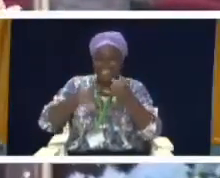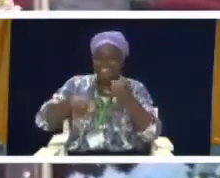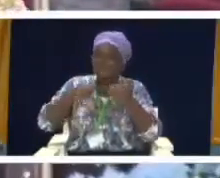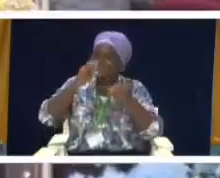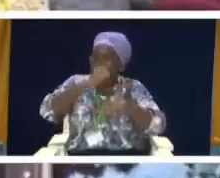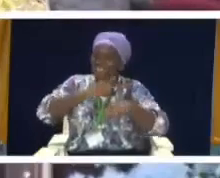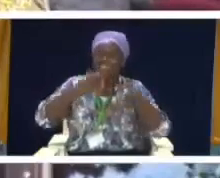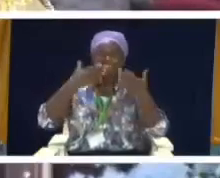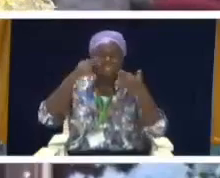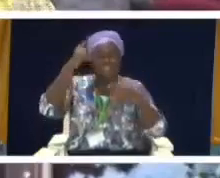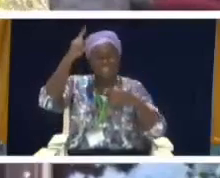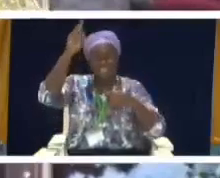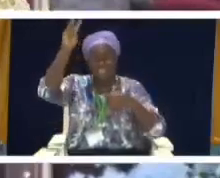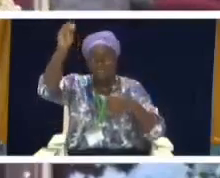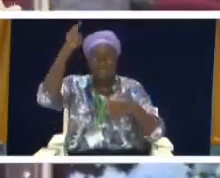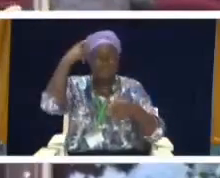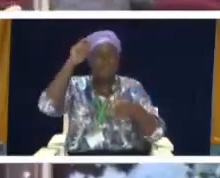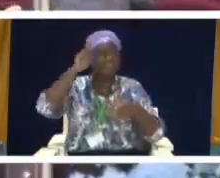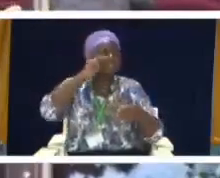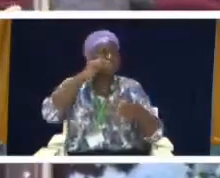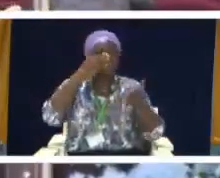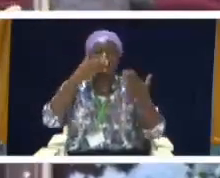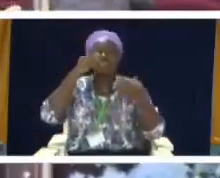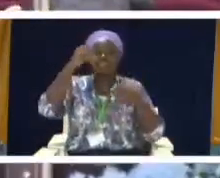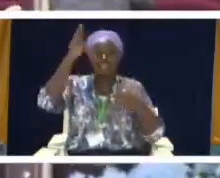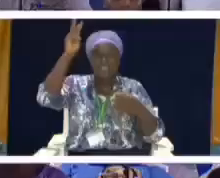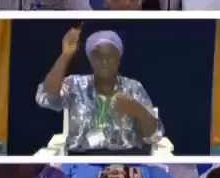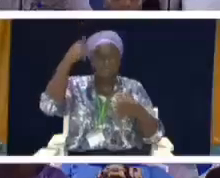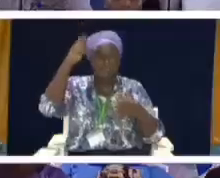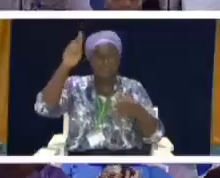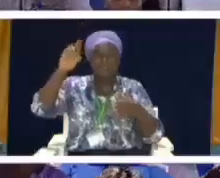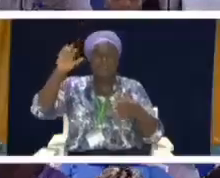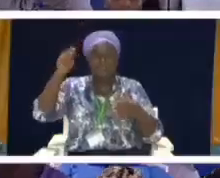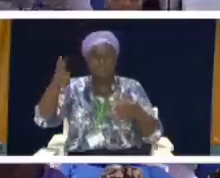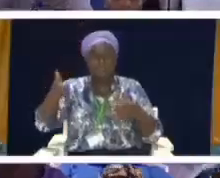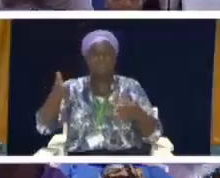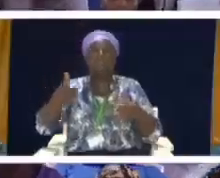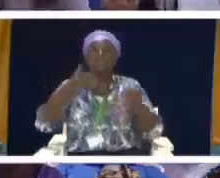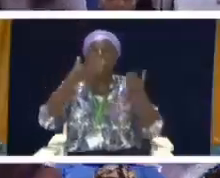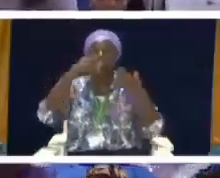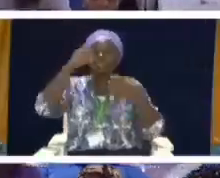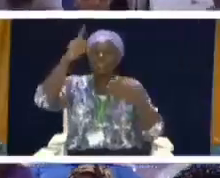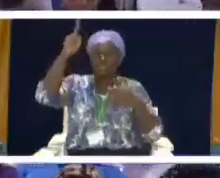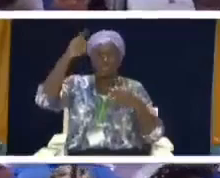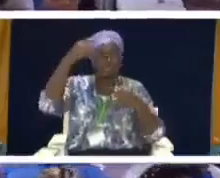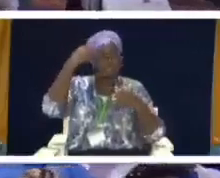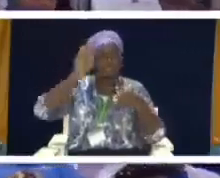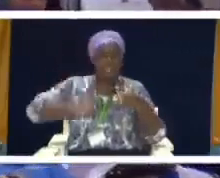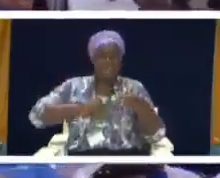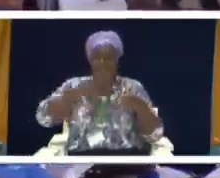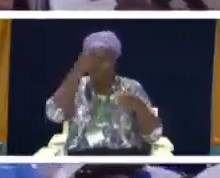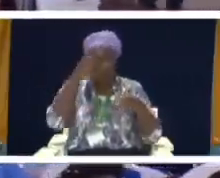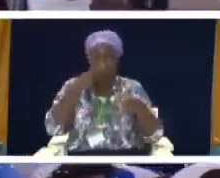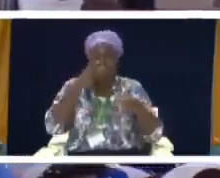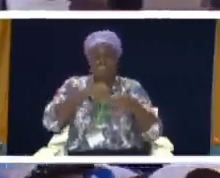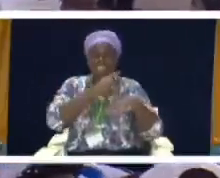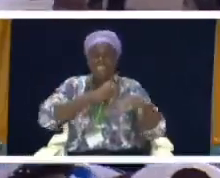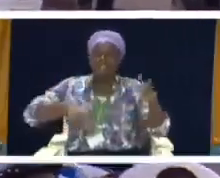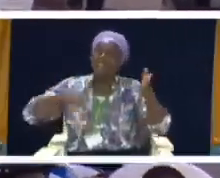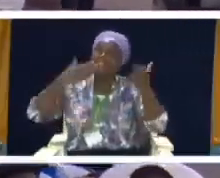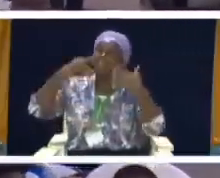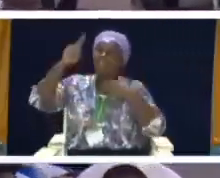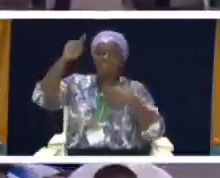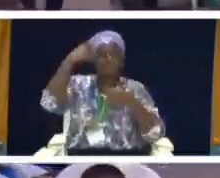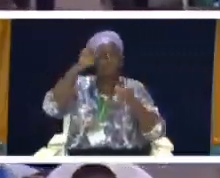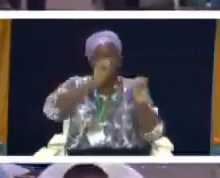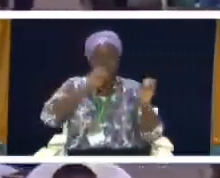Thank him for Nigeria. Thank him for the Redeemed Christian Church of God. Thank him for our parents in the Lord. Thank him for